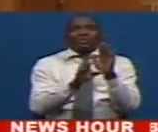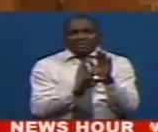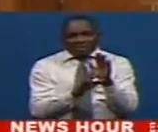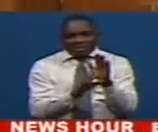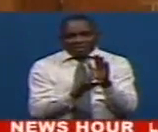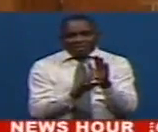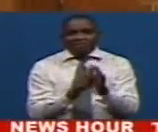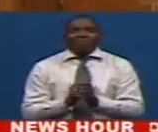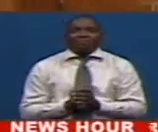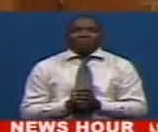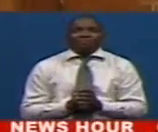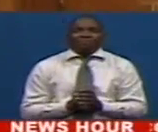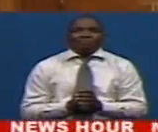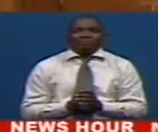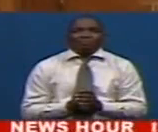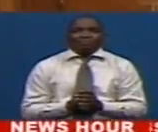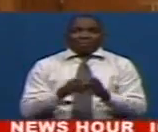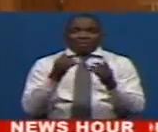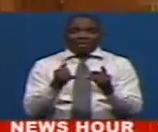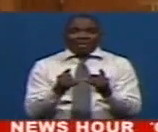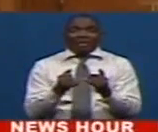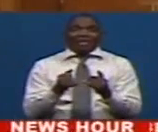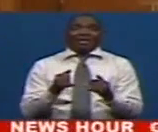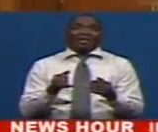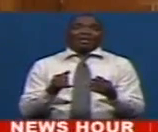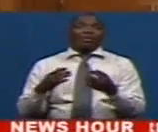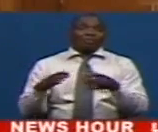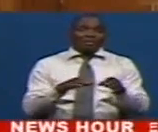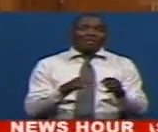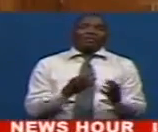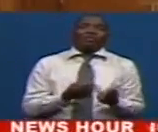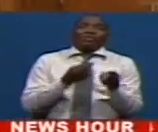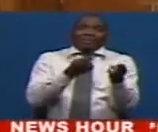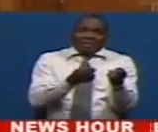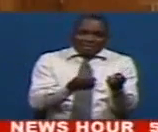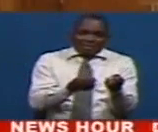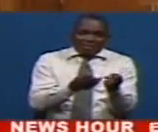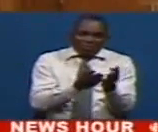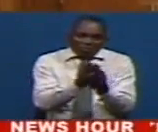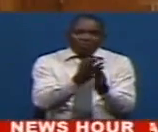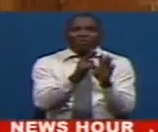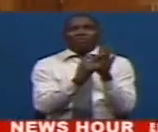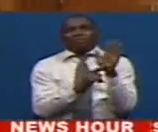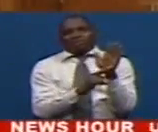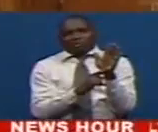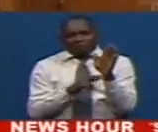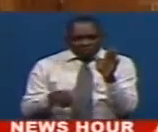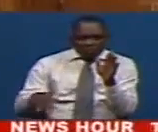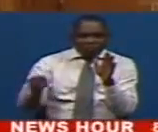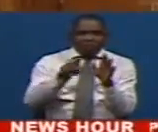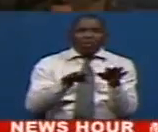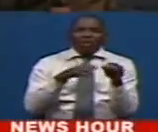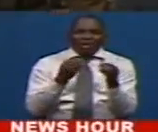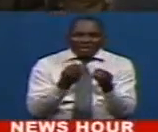have forwarded to you. The Commission, as per the recommendations of the report, is to